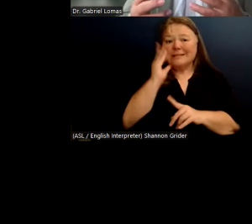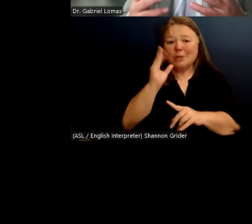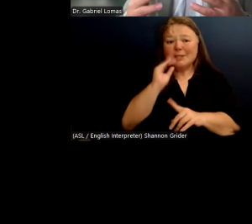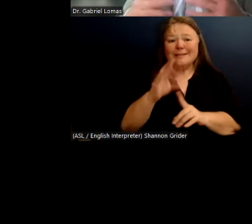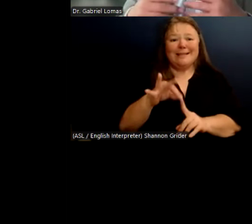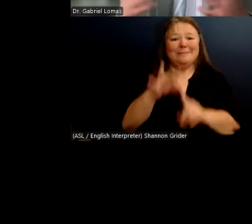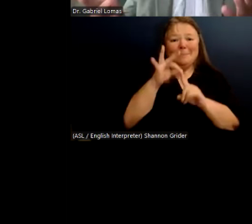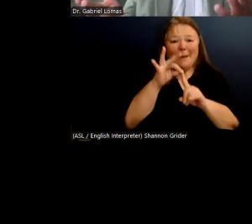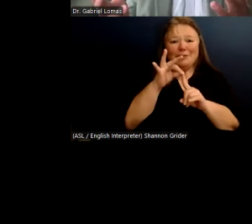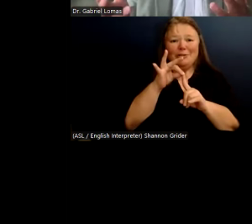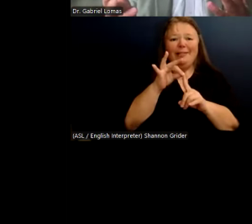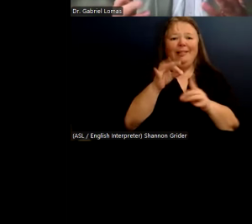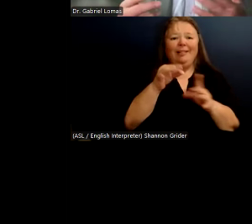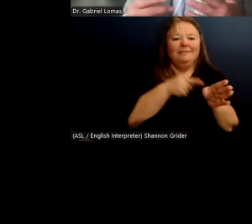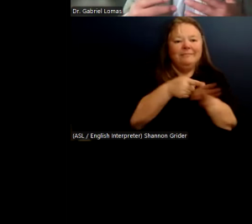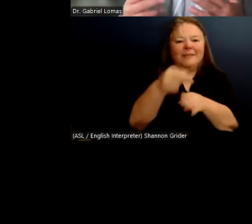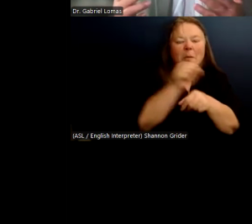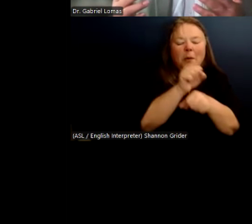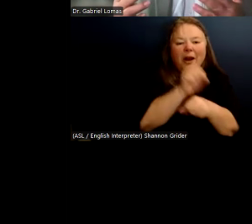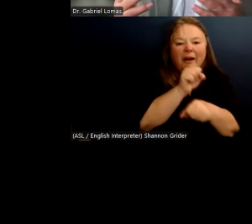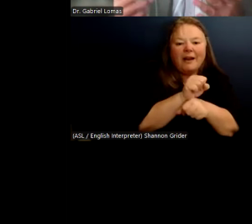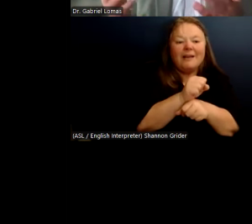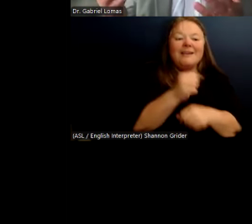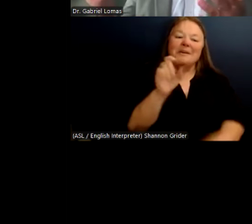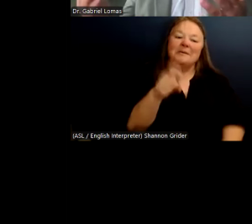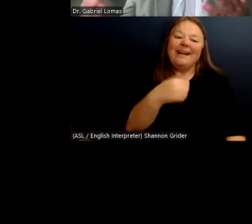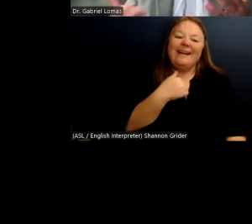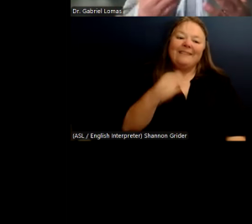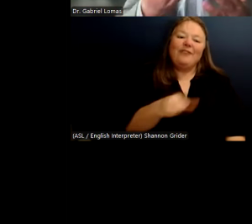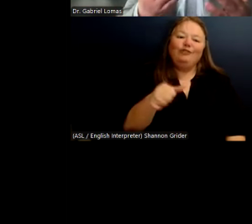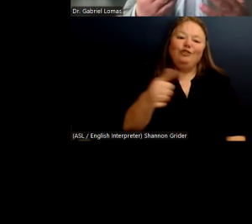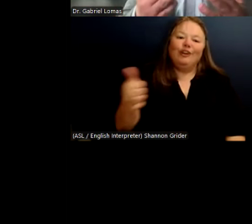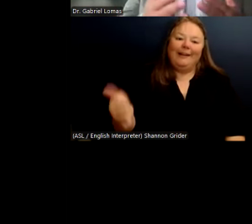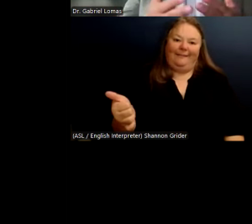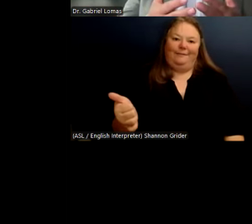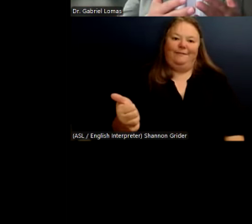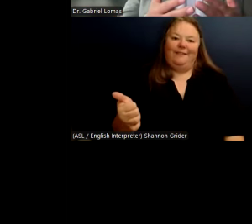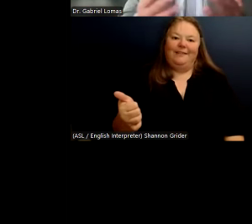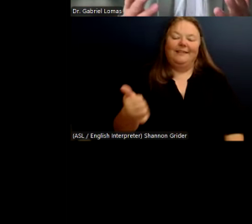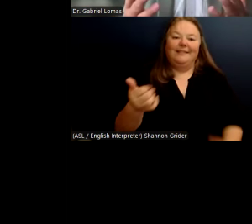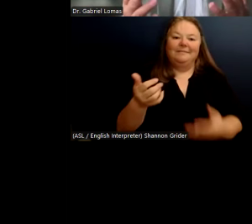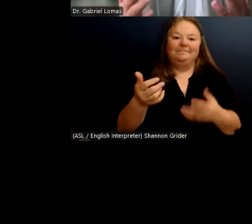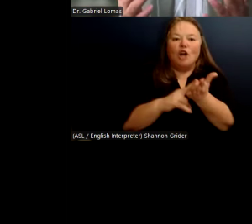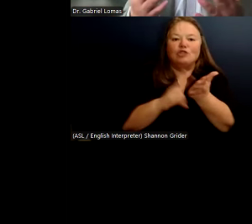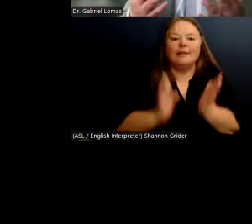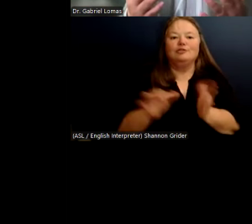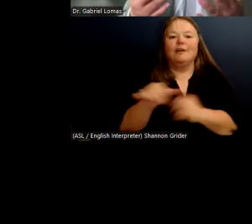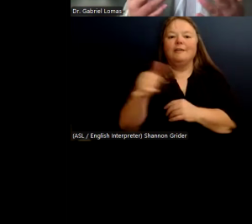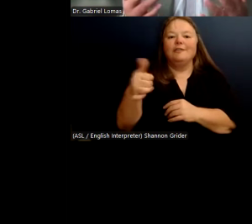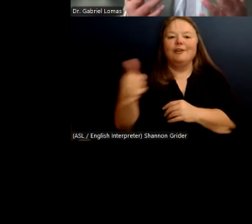for having alternative contractors, people who like myself, who can come in and do an evaluation is really